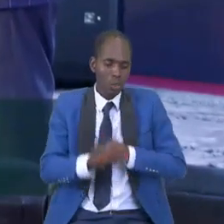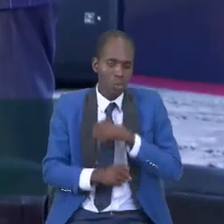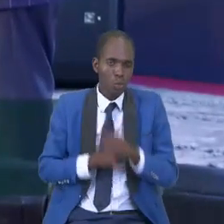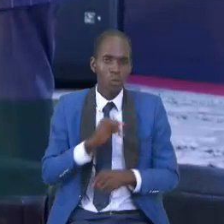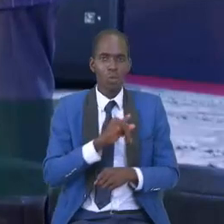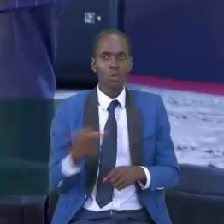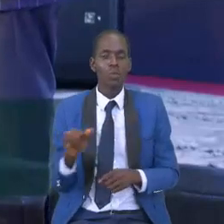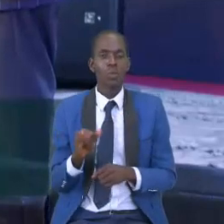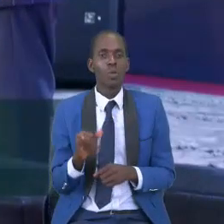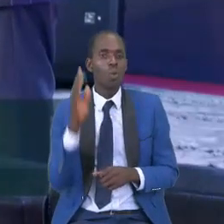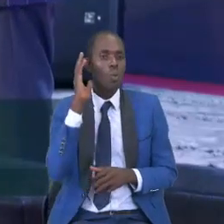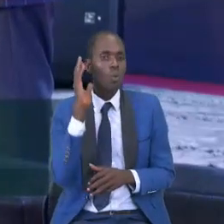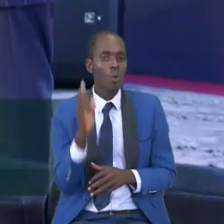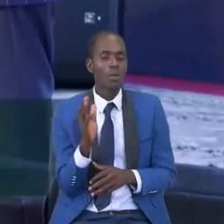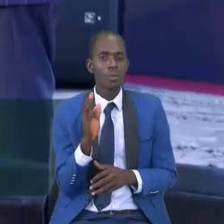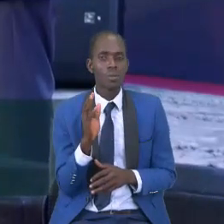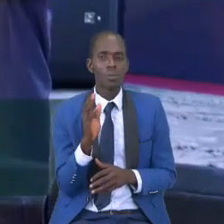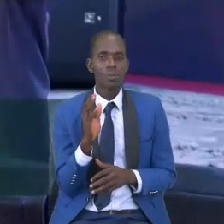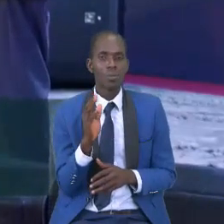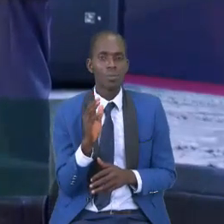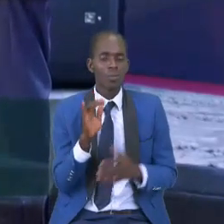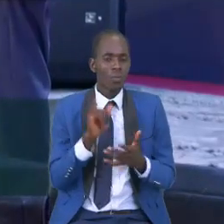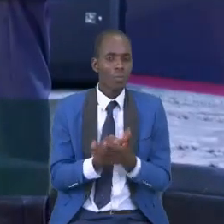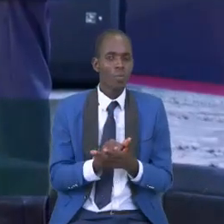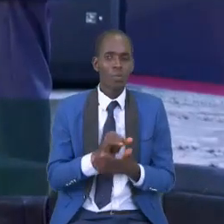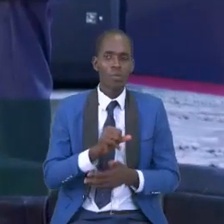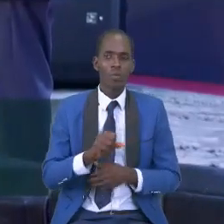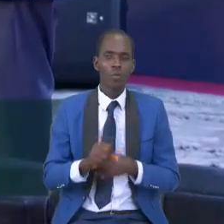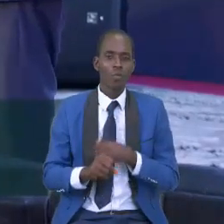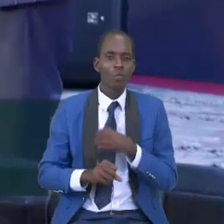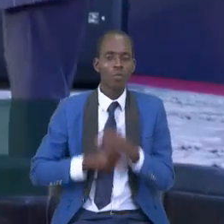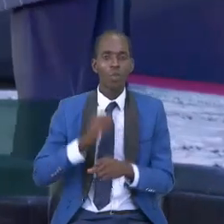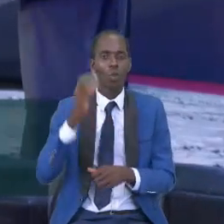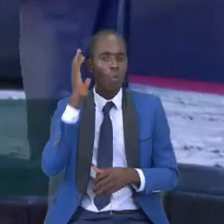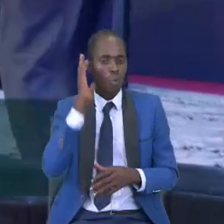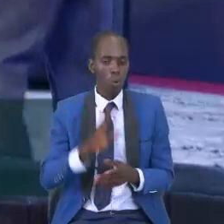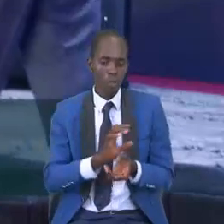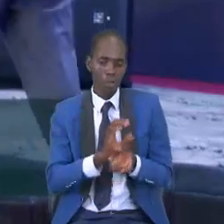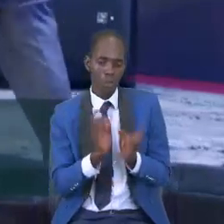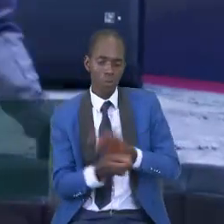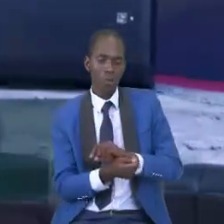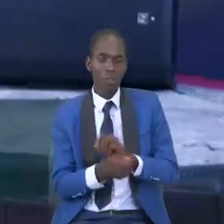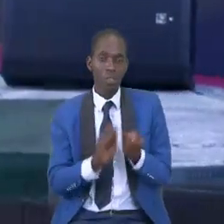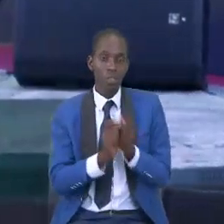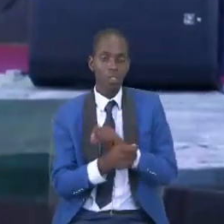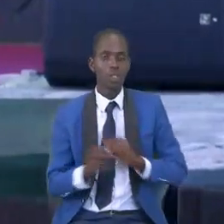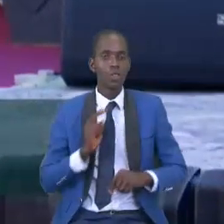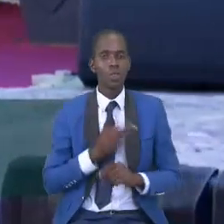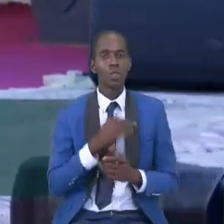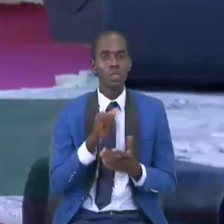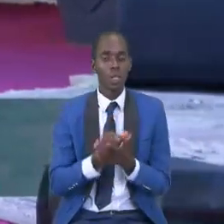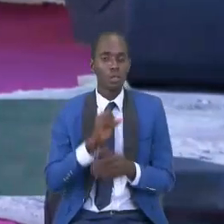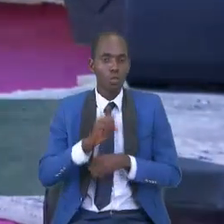think. That suffering will convict us. That suffering will make us repent. That suffering will make us